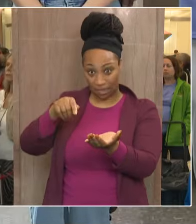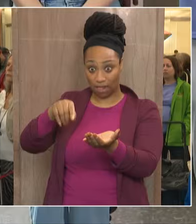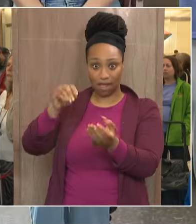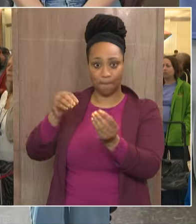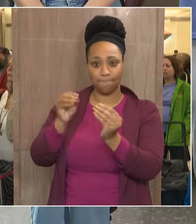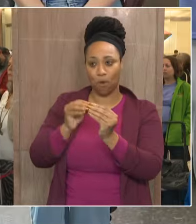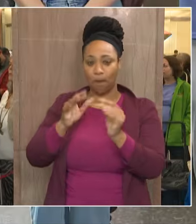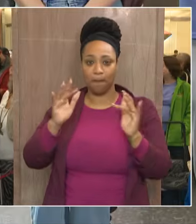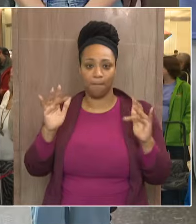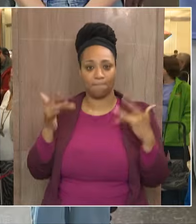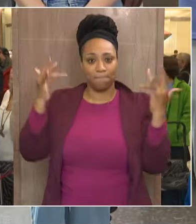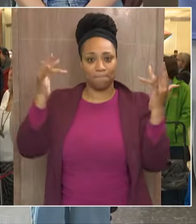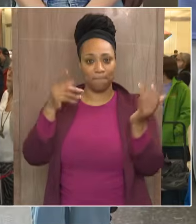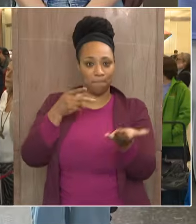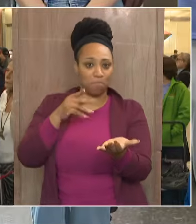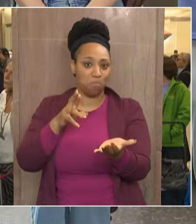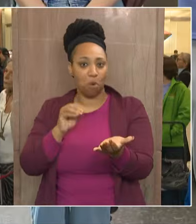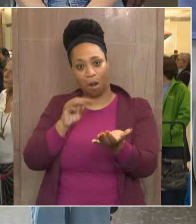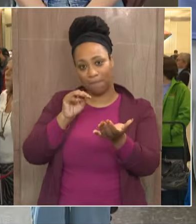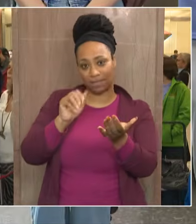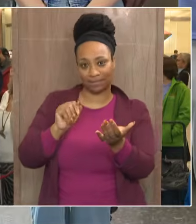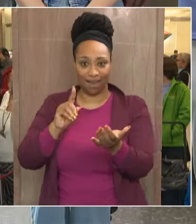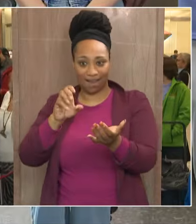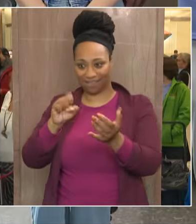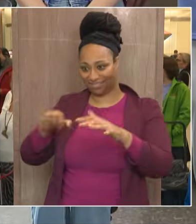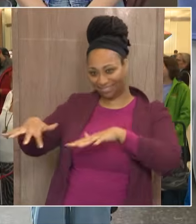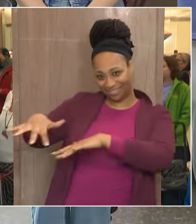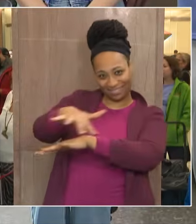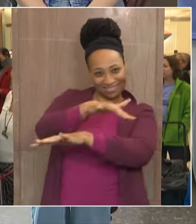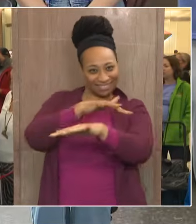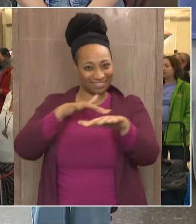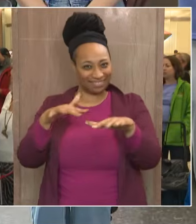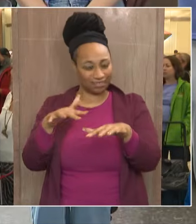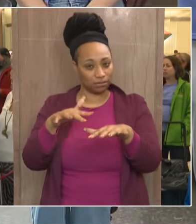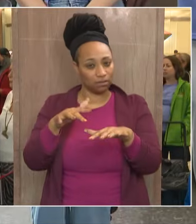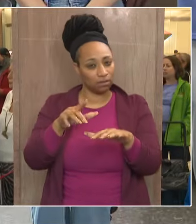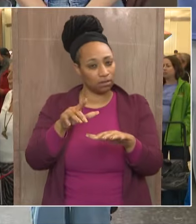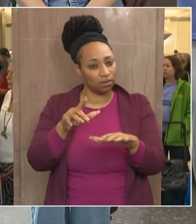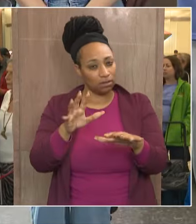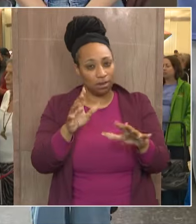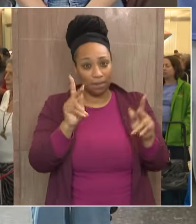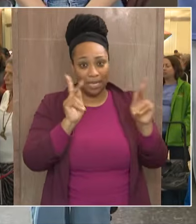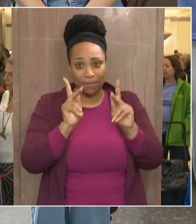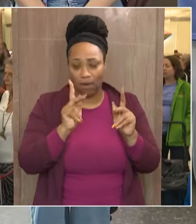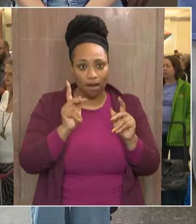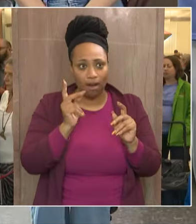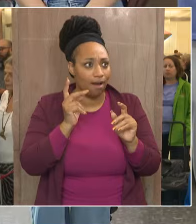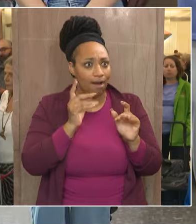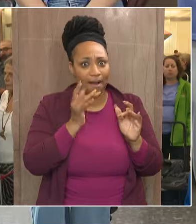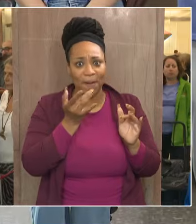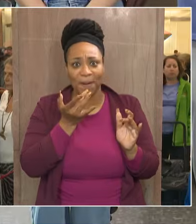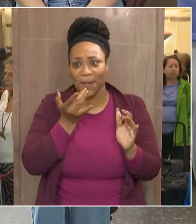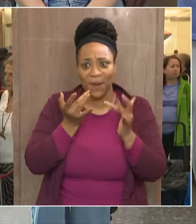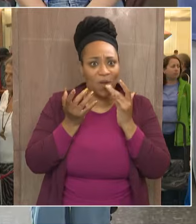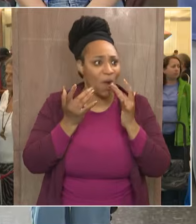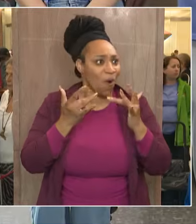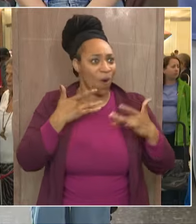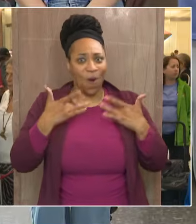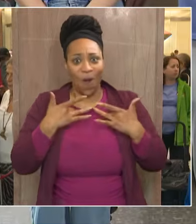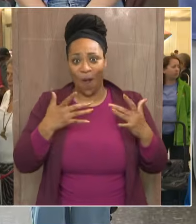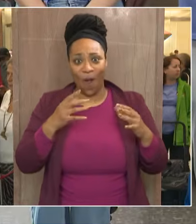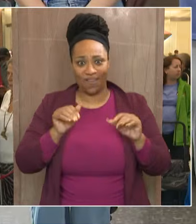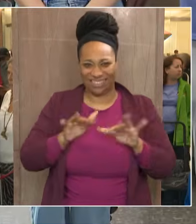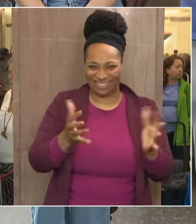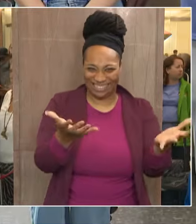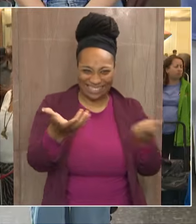for bringing people to this neighborhood. And Art Avenue really begins to make that project